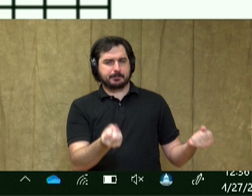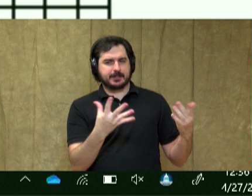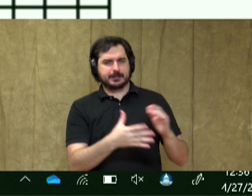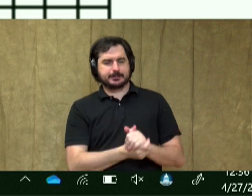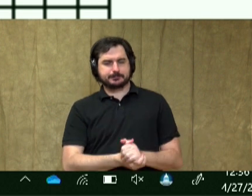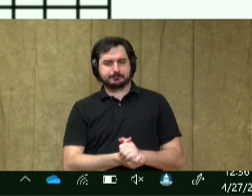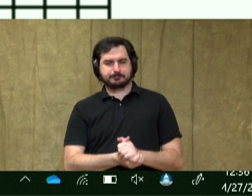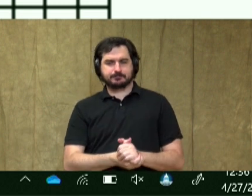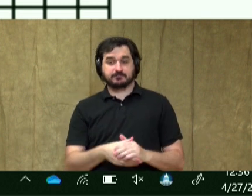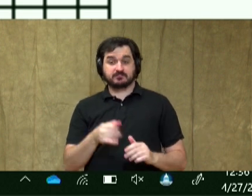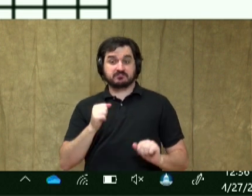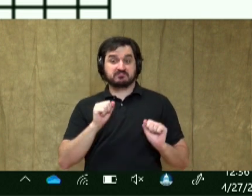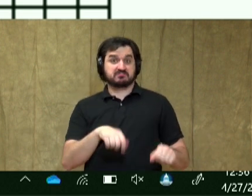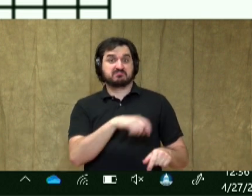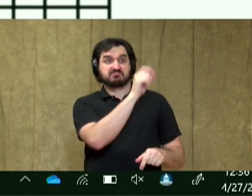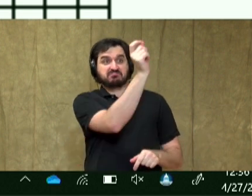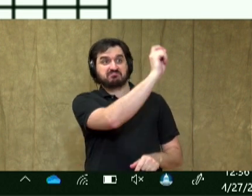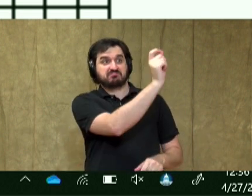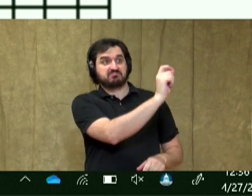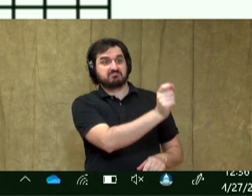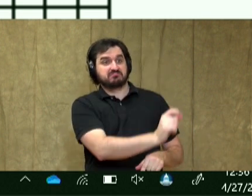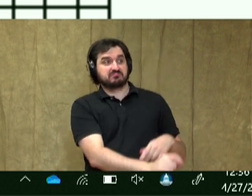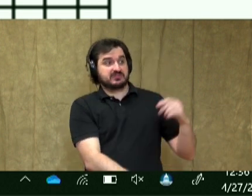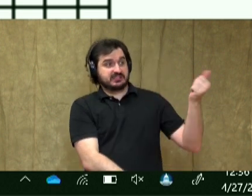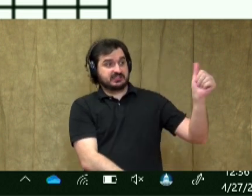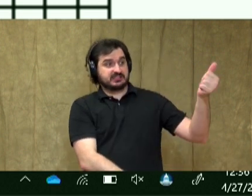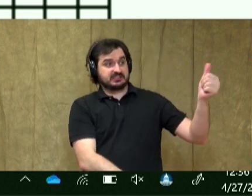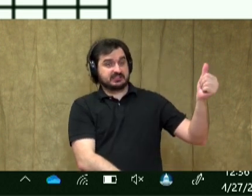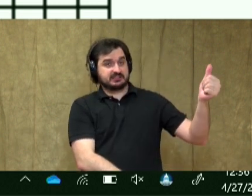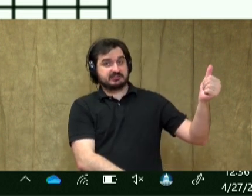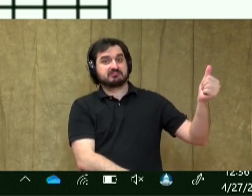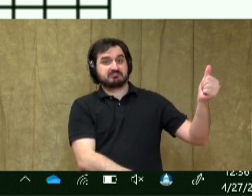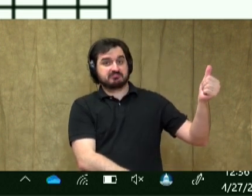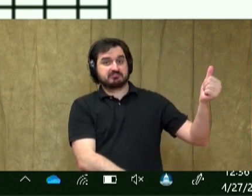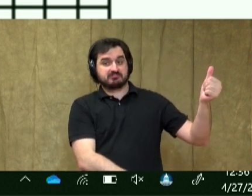All right, I could shade 10,